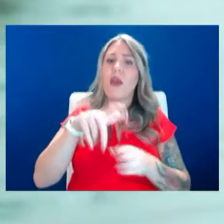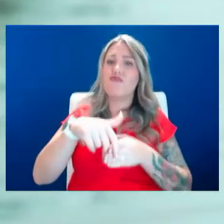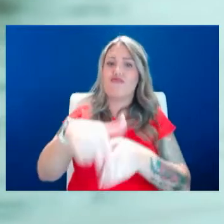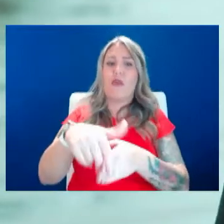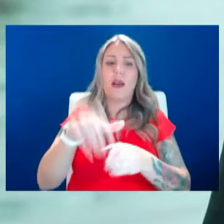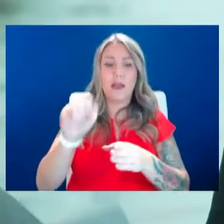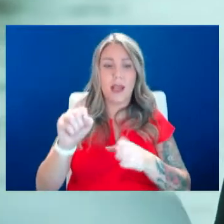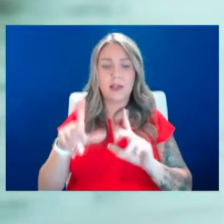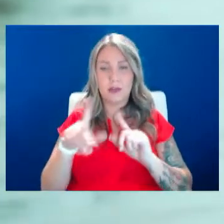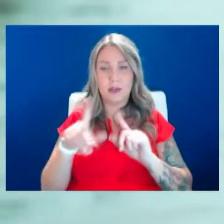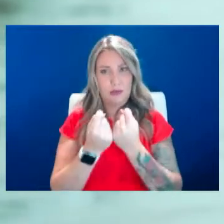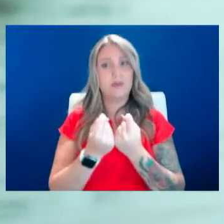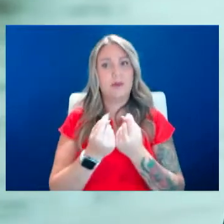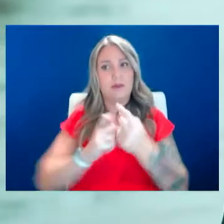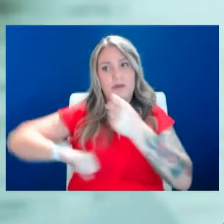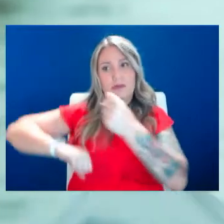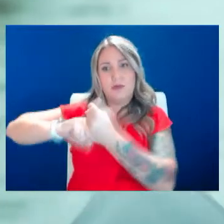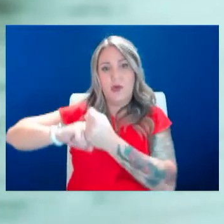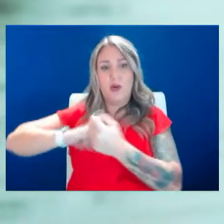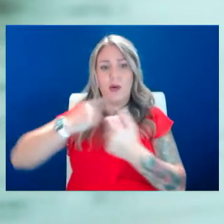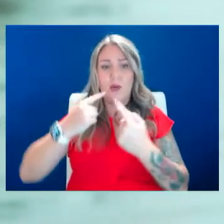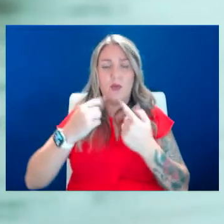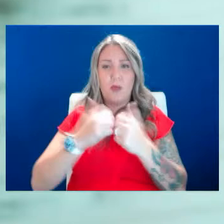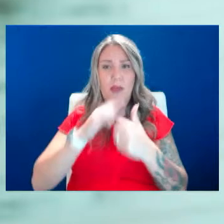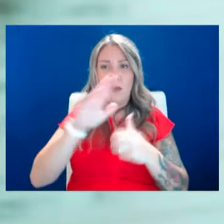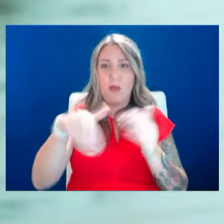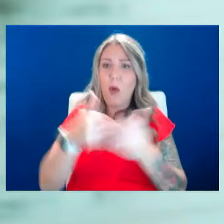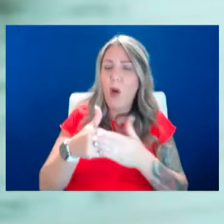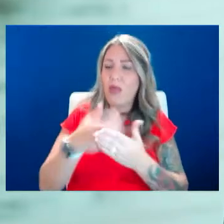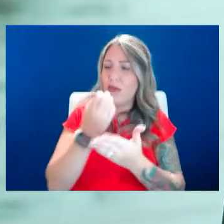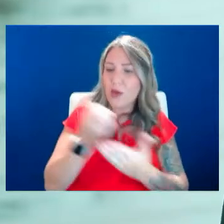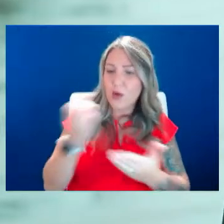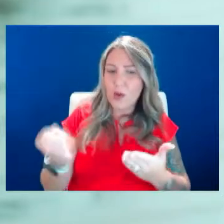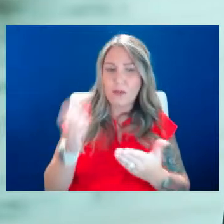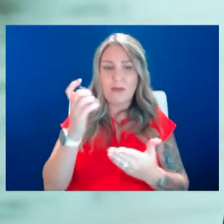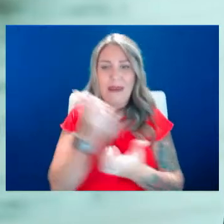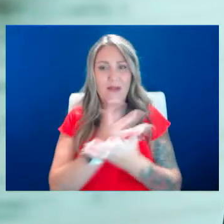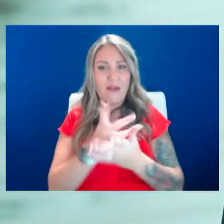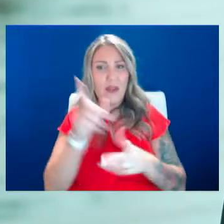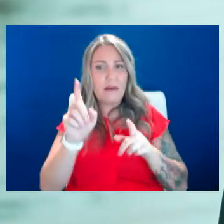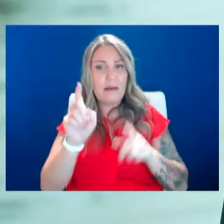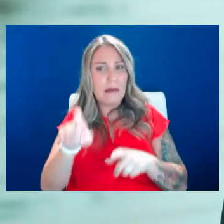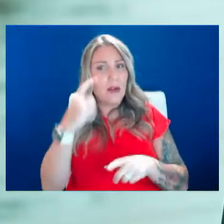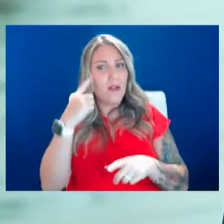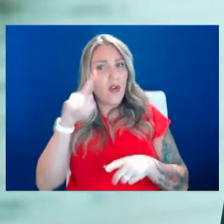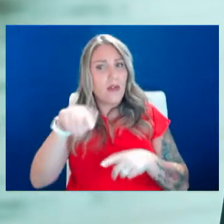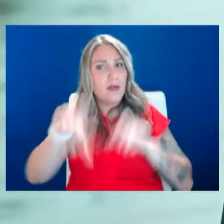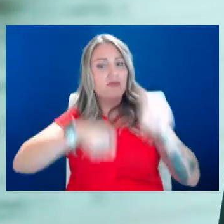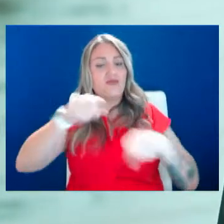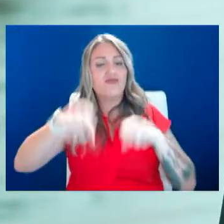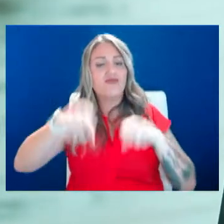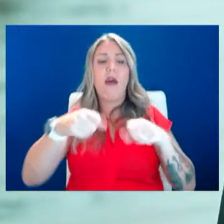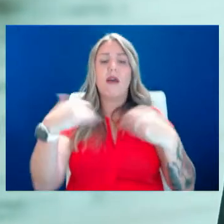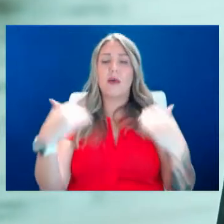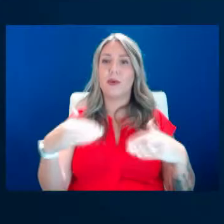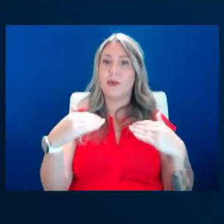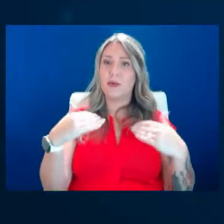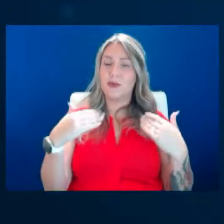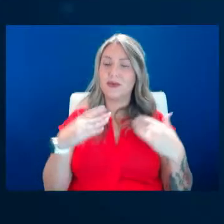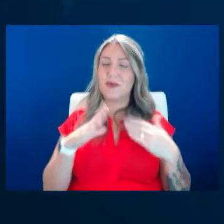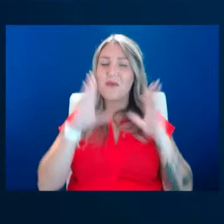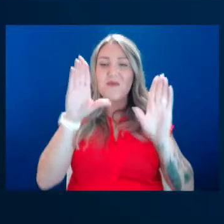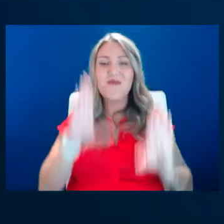team behind them with all the logistics and all the equipment needed for a ride like this. So it has been a super morning out here for